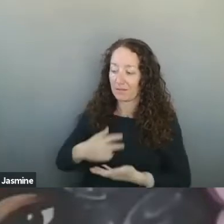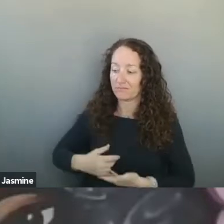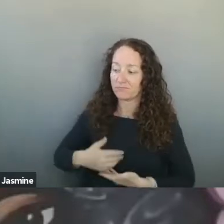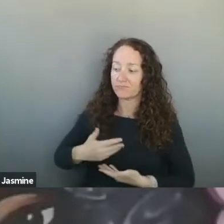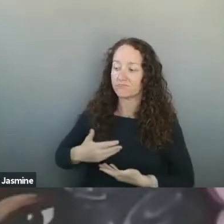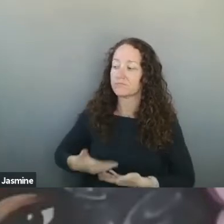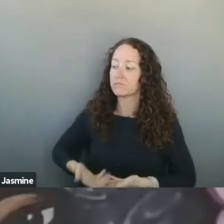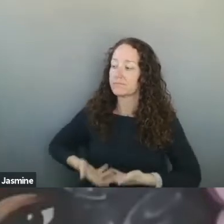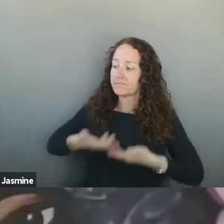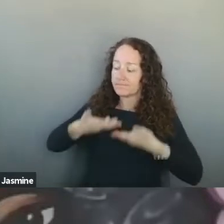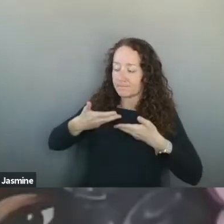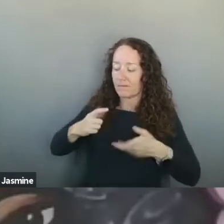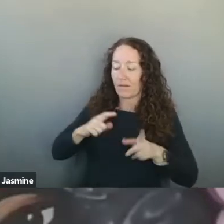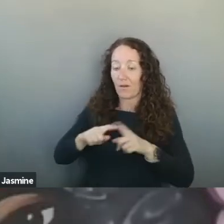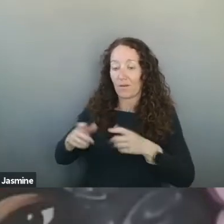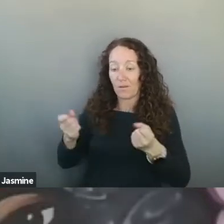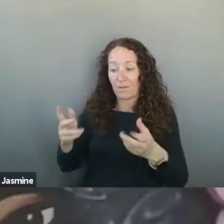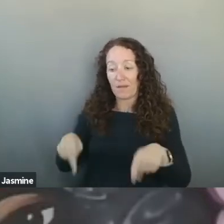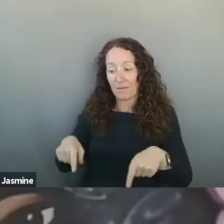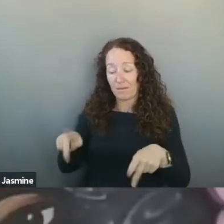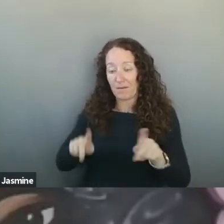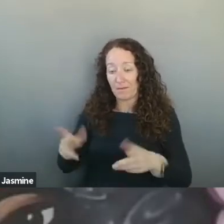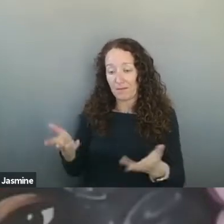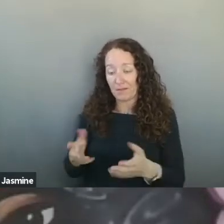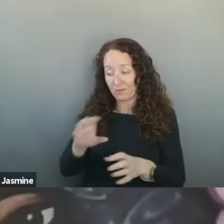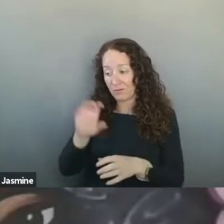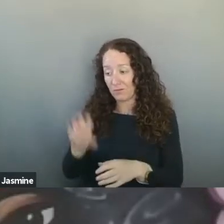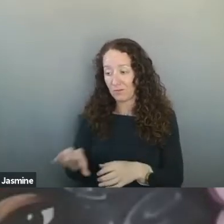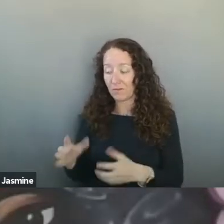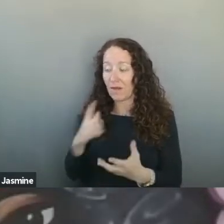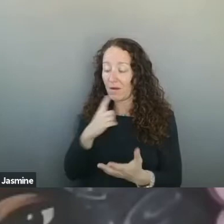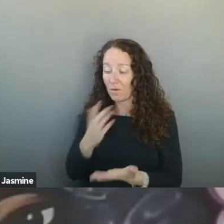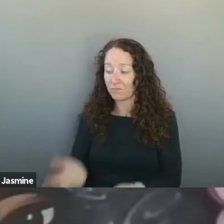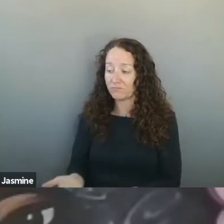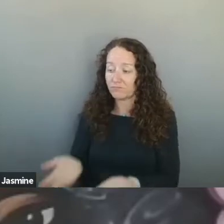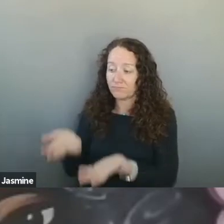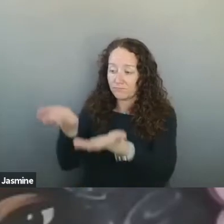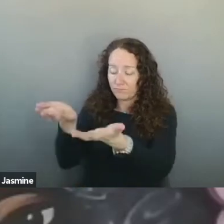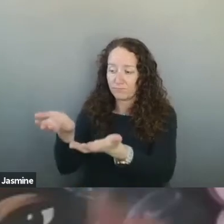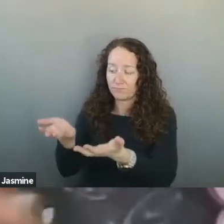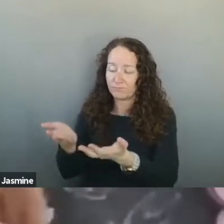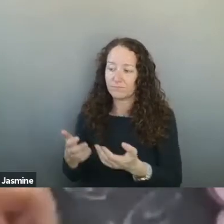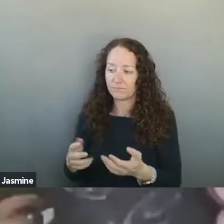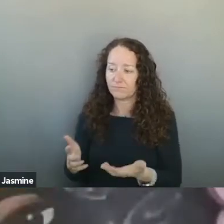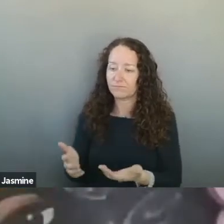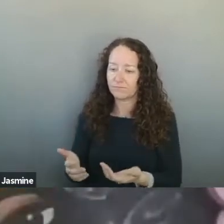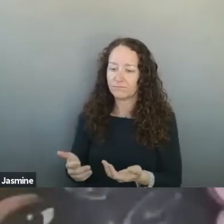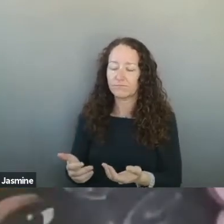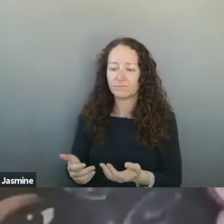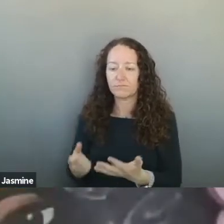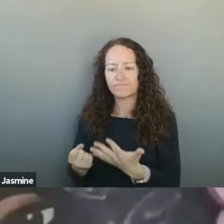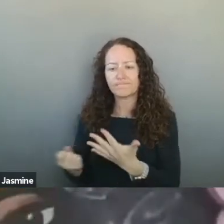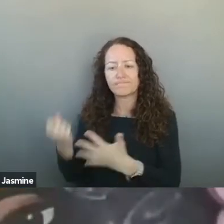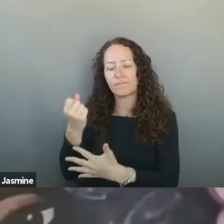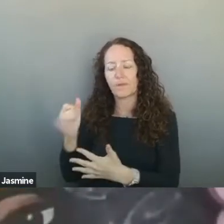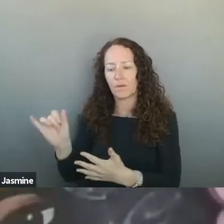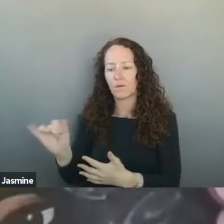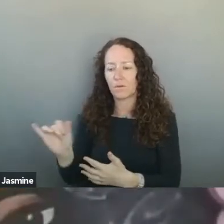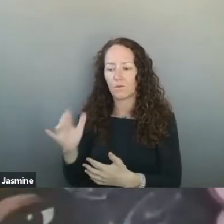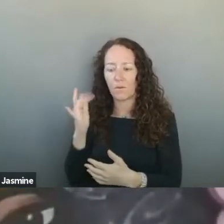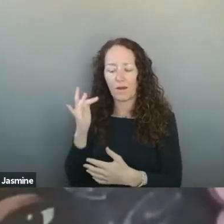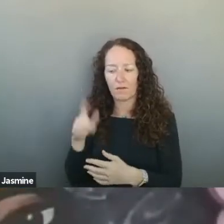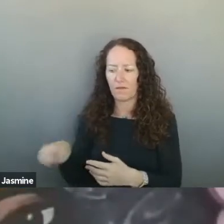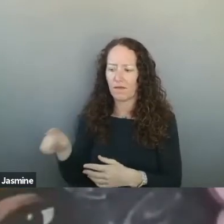of note and notoriety as what we consider charity or